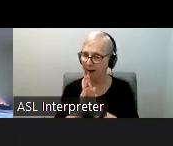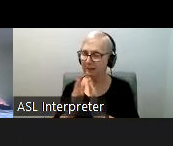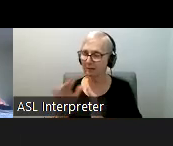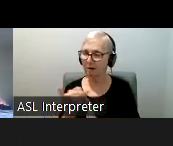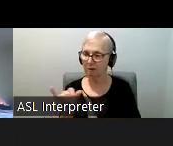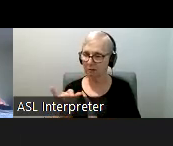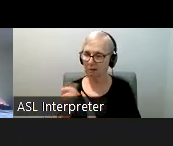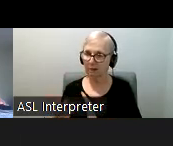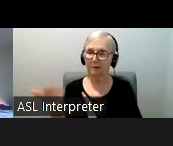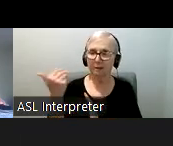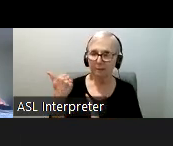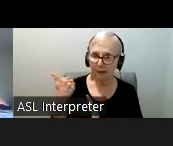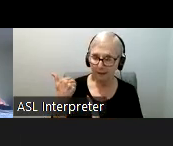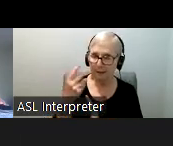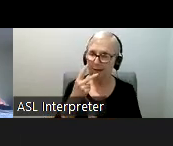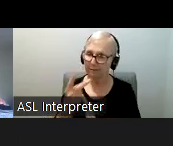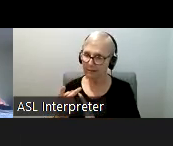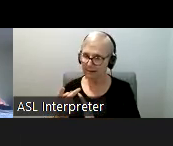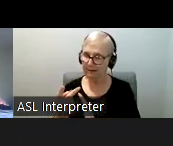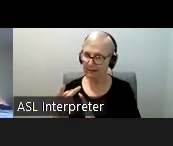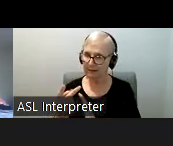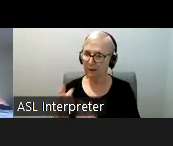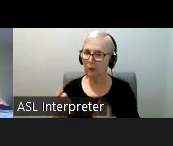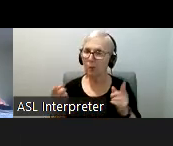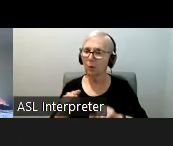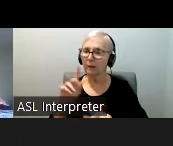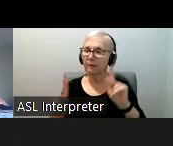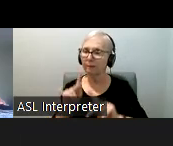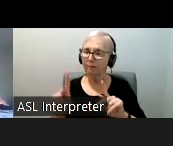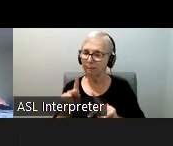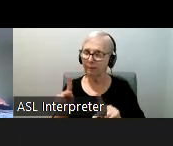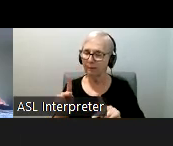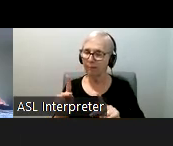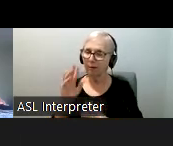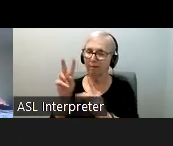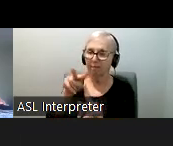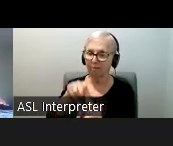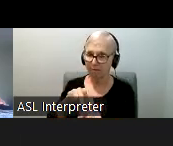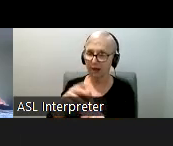because in the past I've also seen, like, when people do file a grievance,